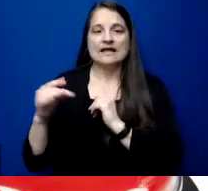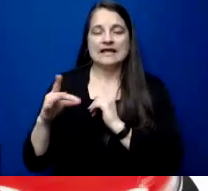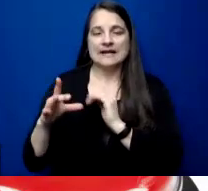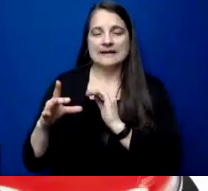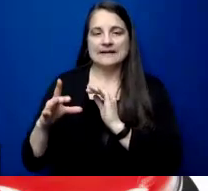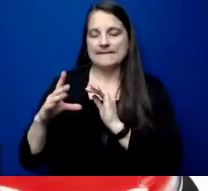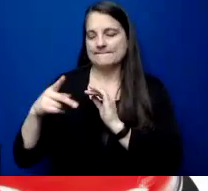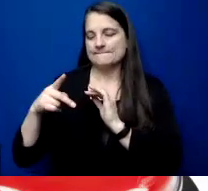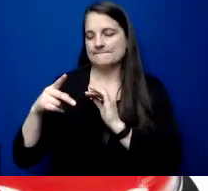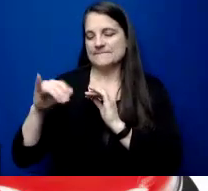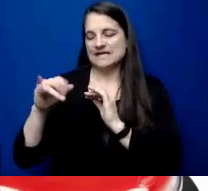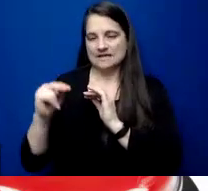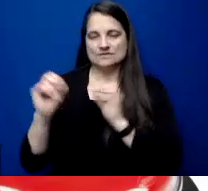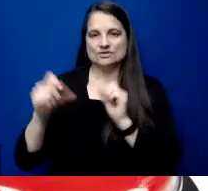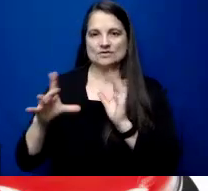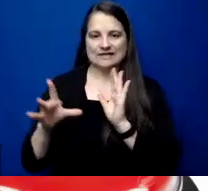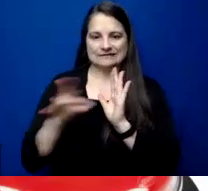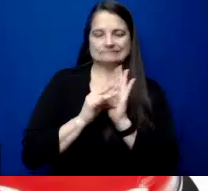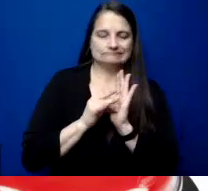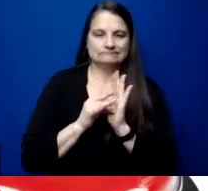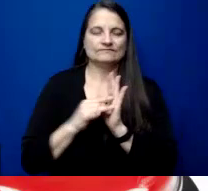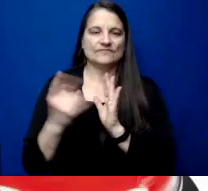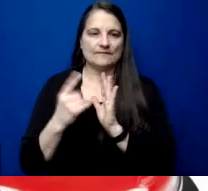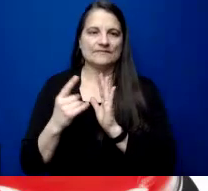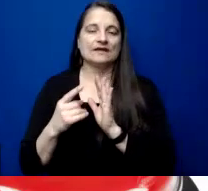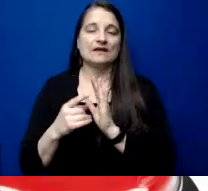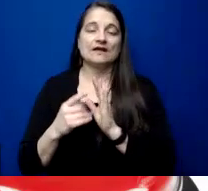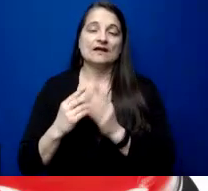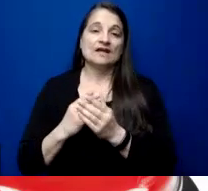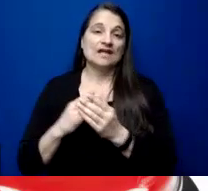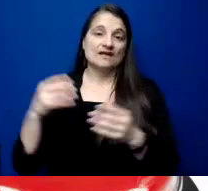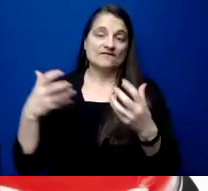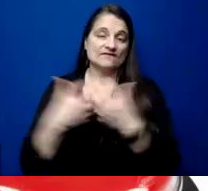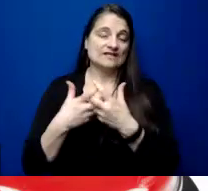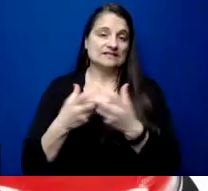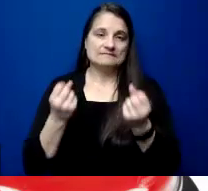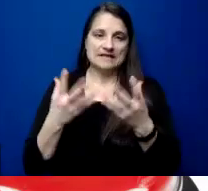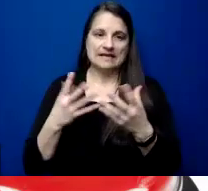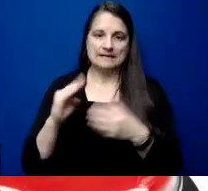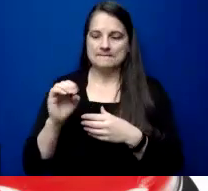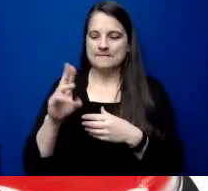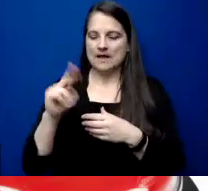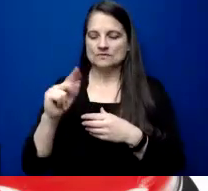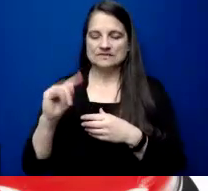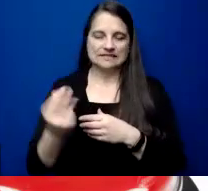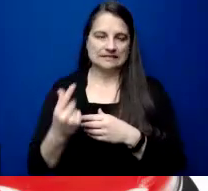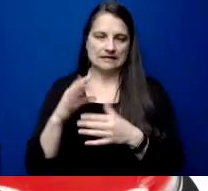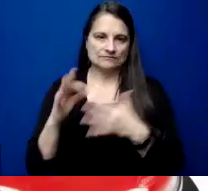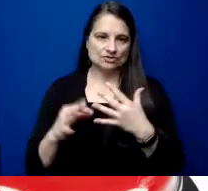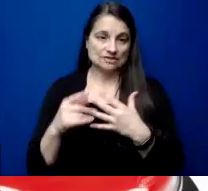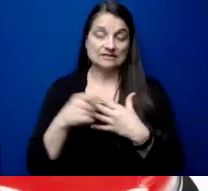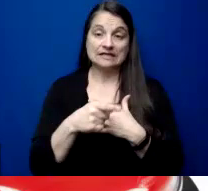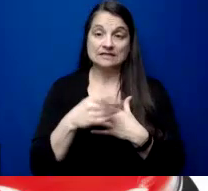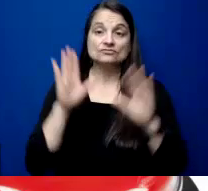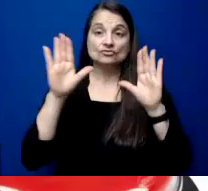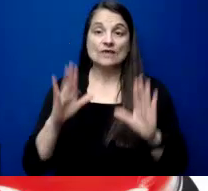soft textures. It also very easily fits in a variety of mounting options. This one is great if you are using